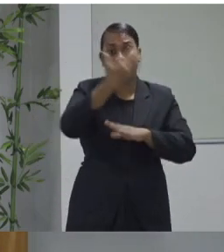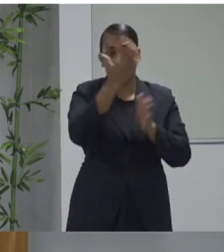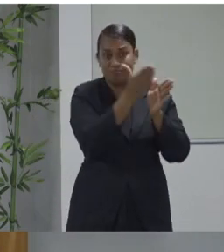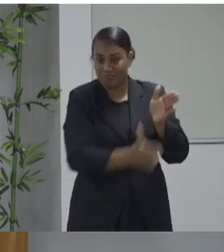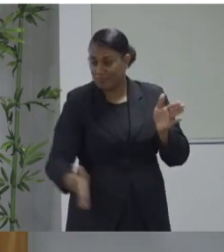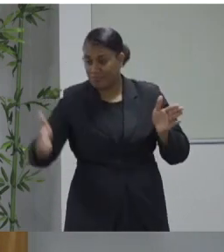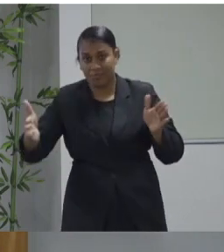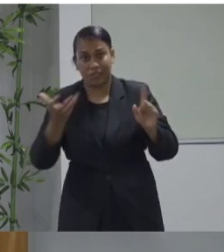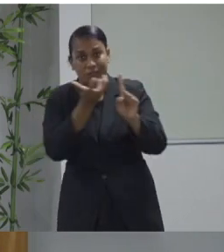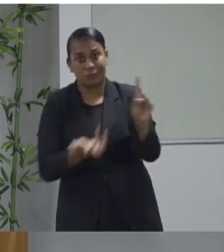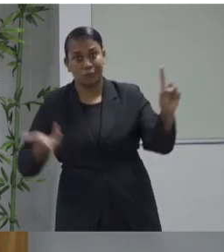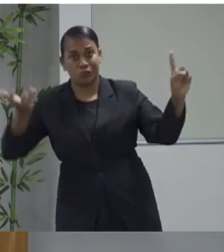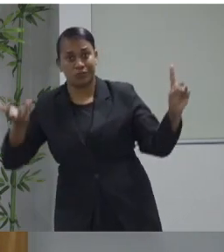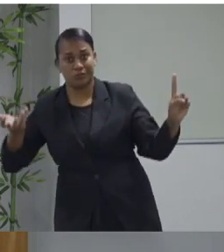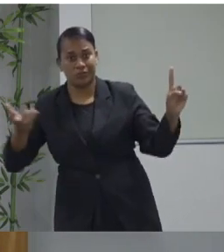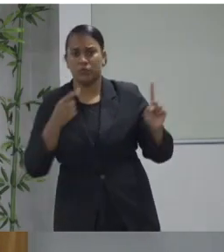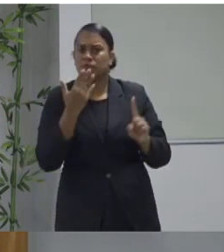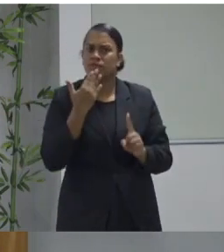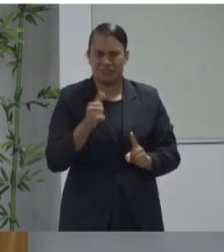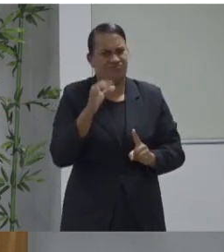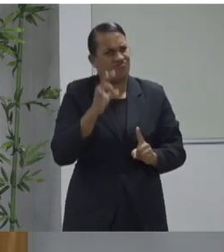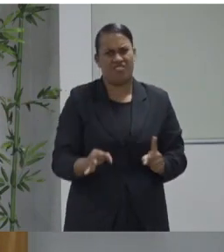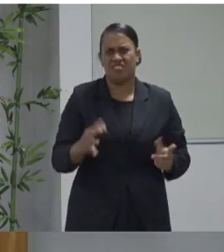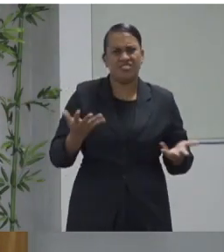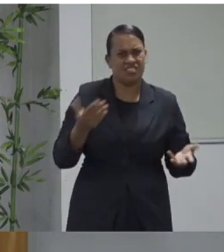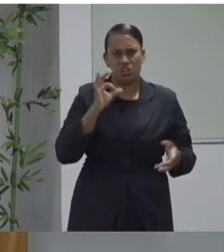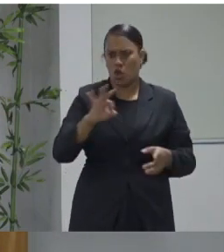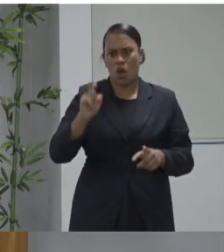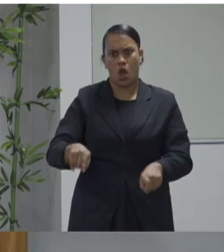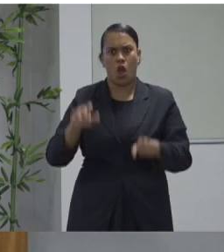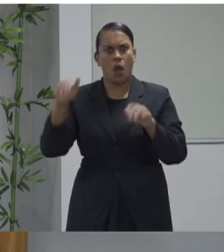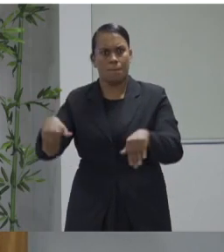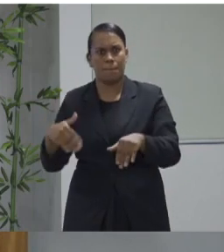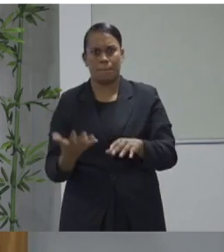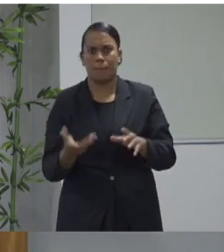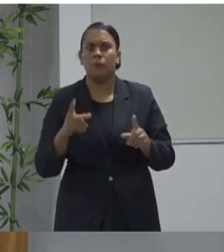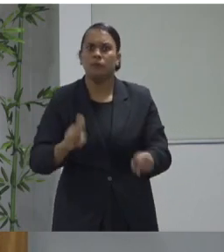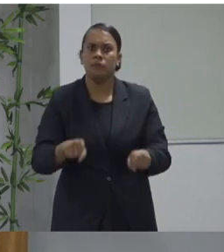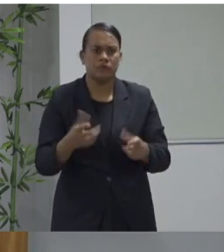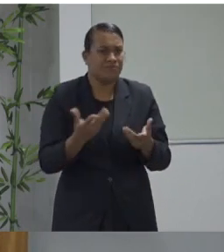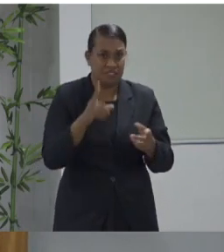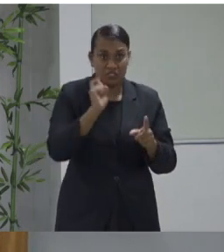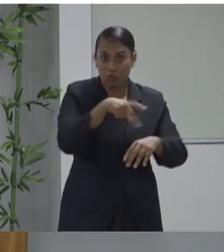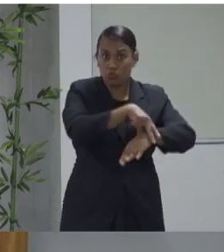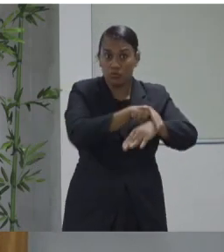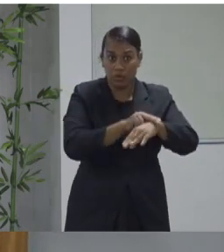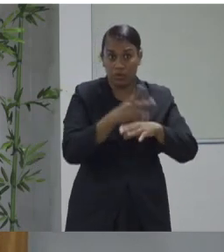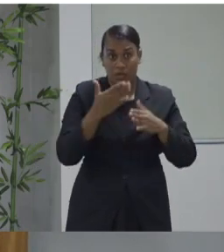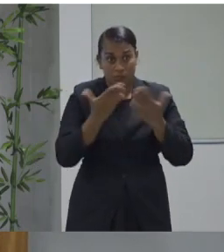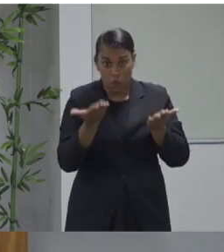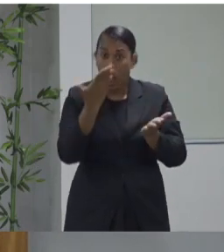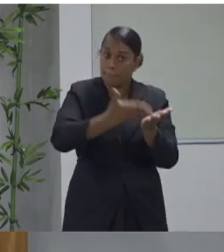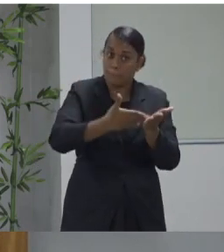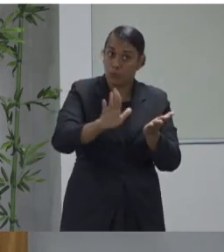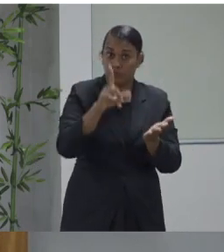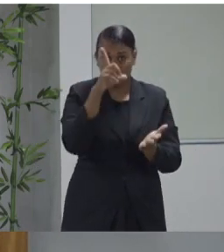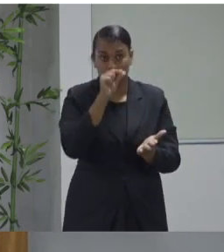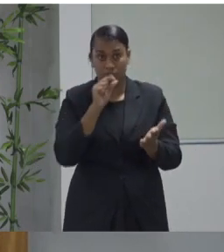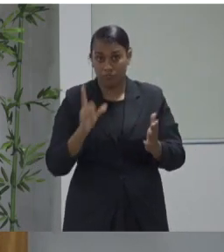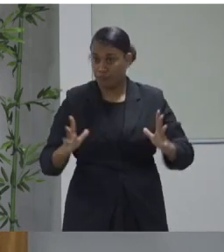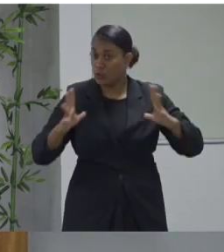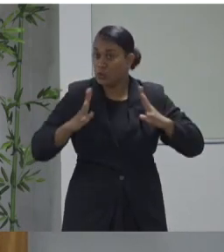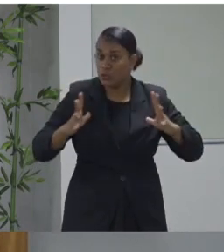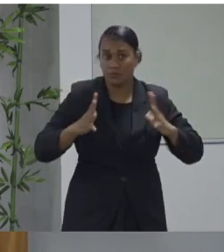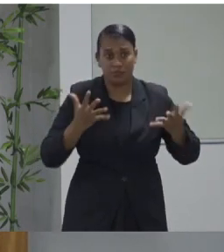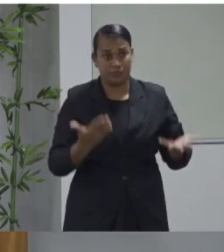self-quarantine. Please do not leave your home unless a doctor has given a certification of clearance.